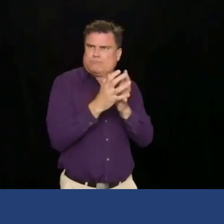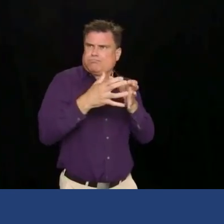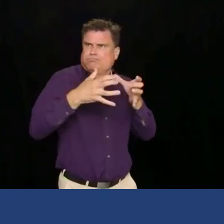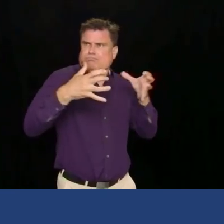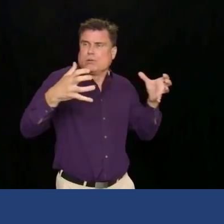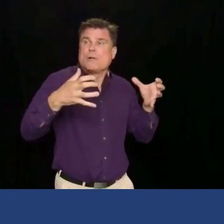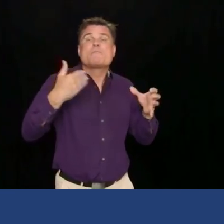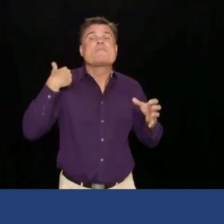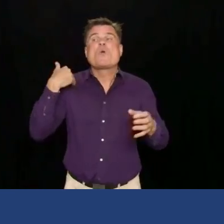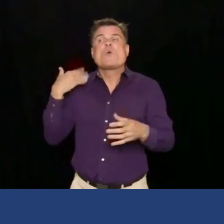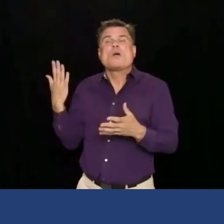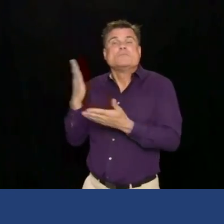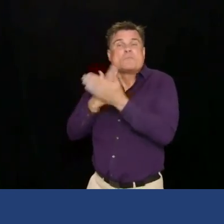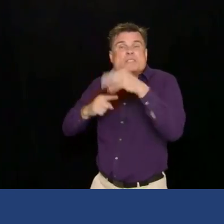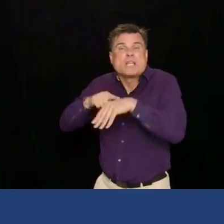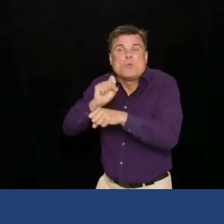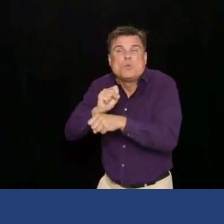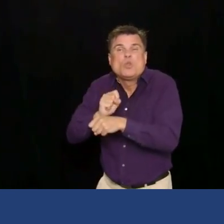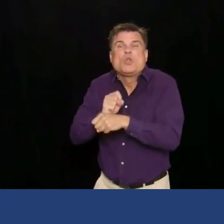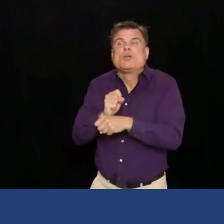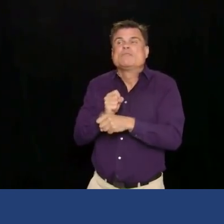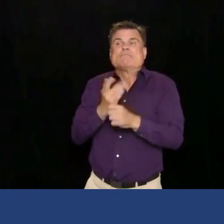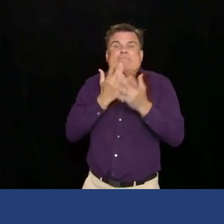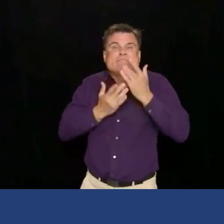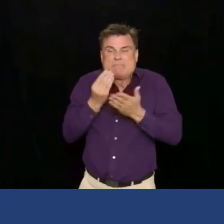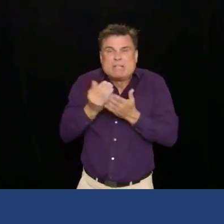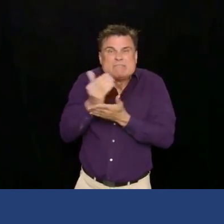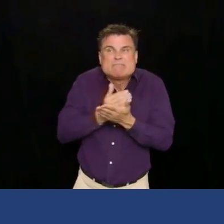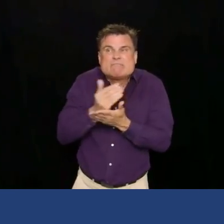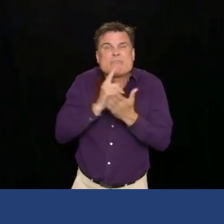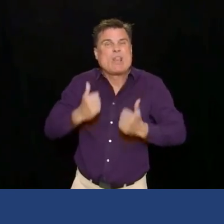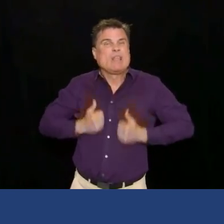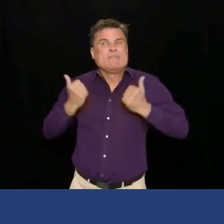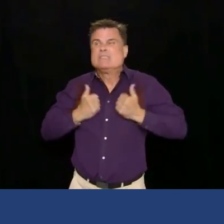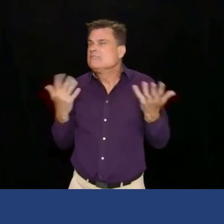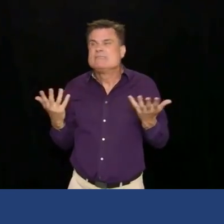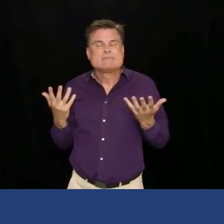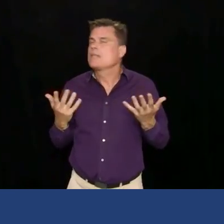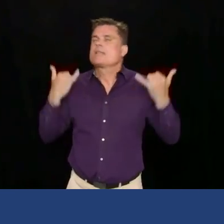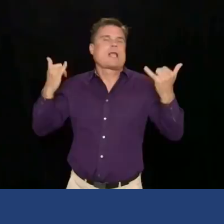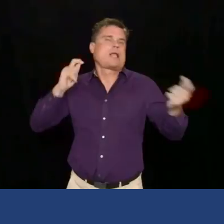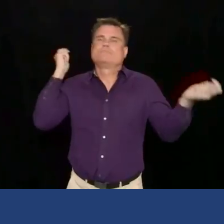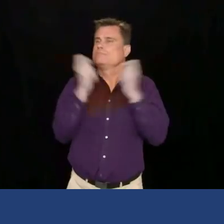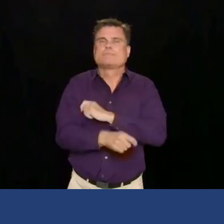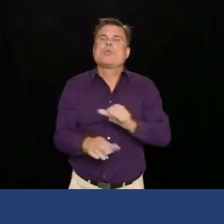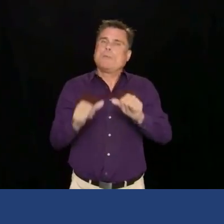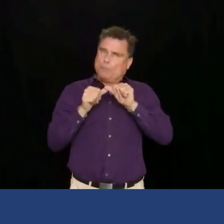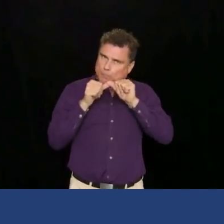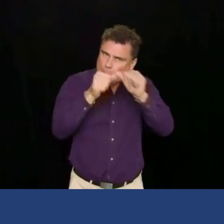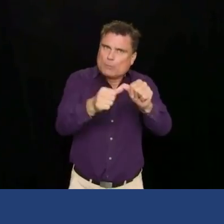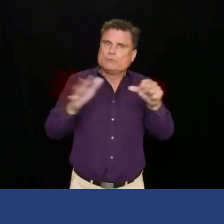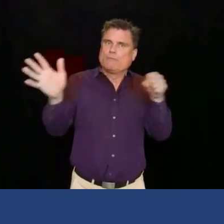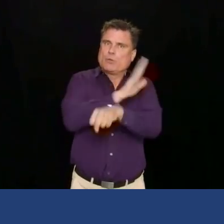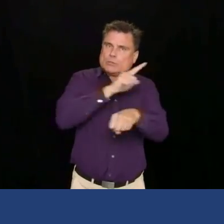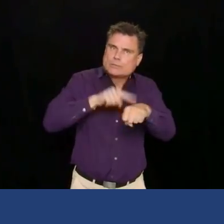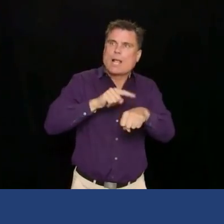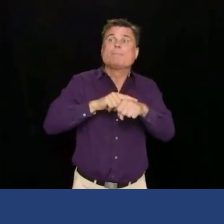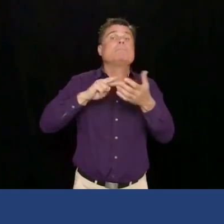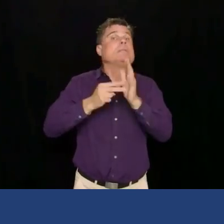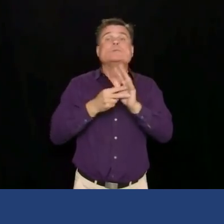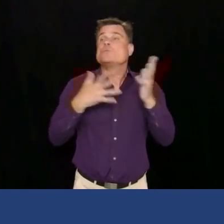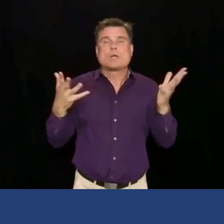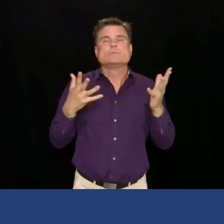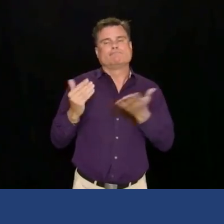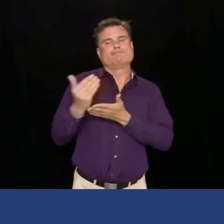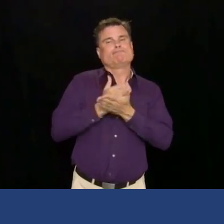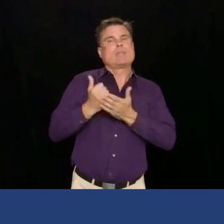from casual and part-time to full-time positions, providing caregivers with stability and the help they need to provide